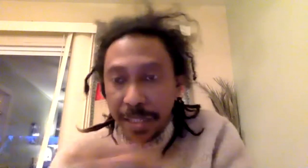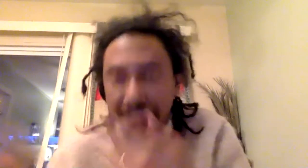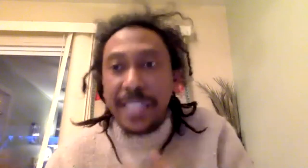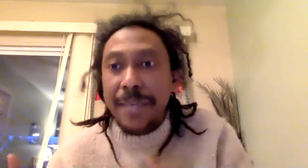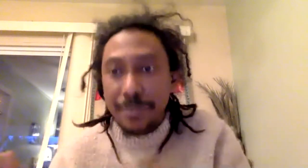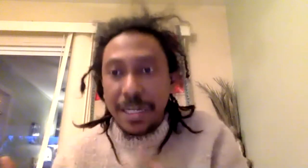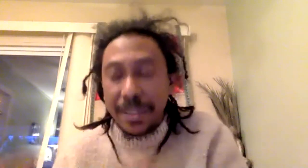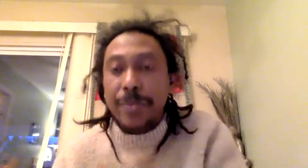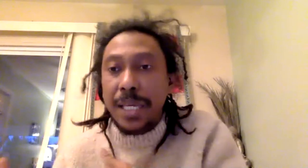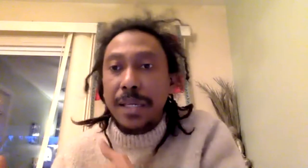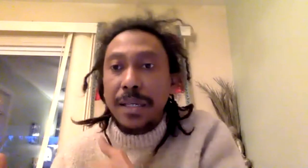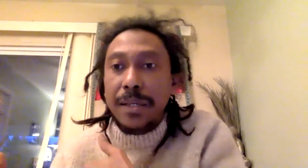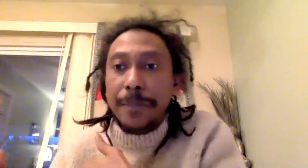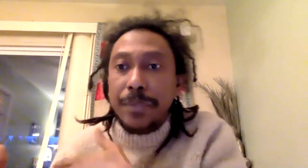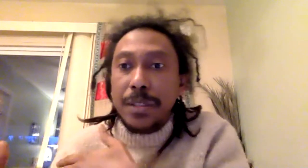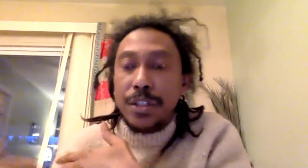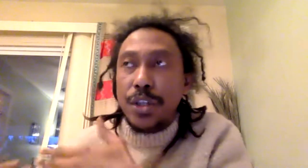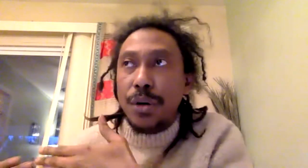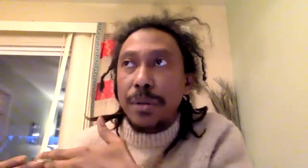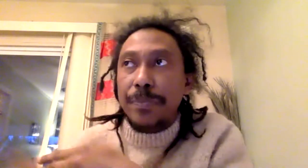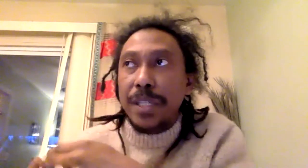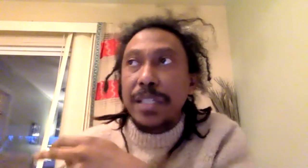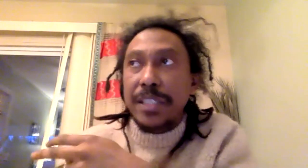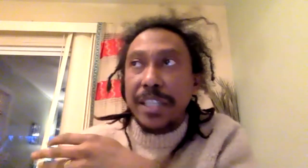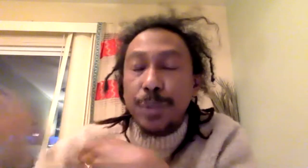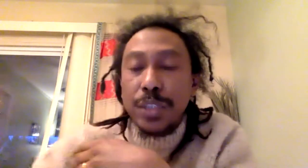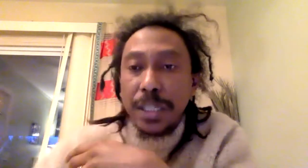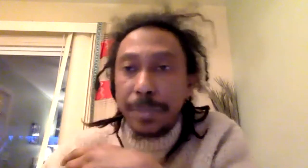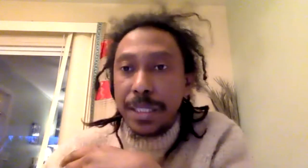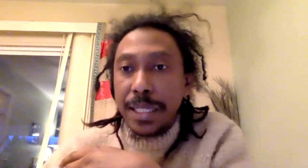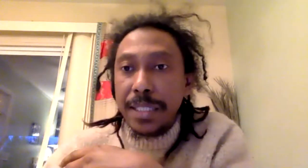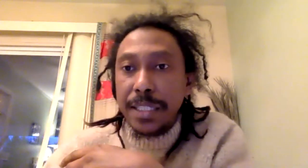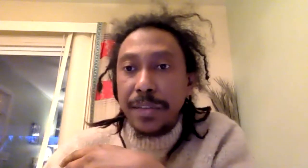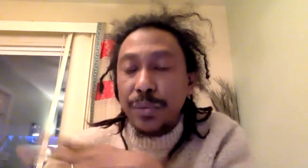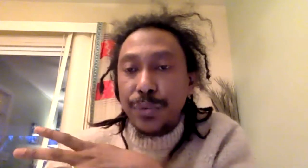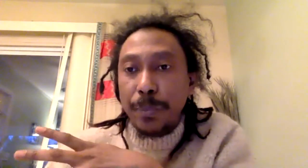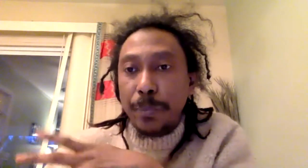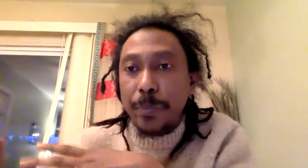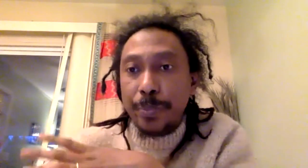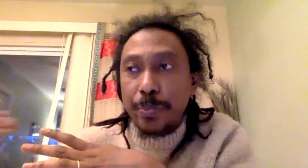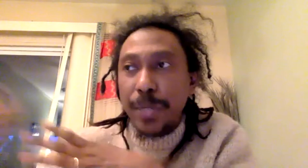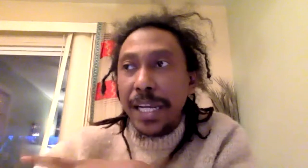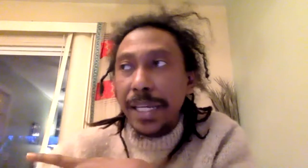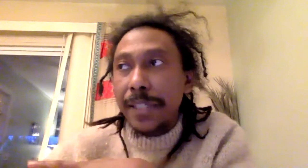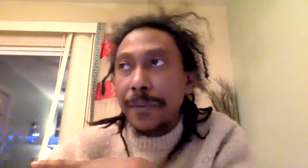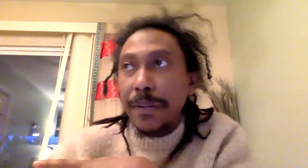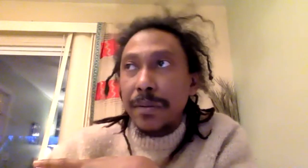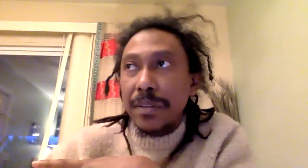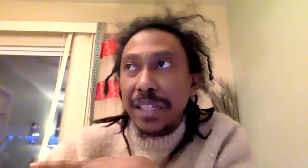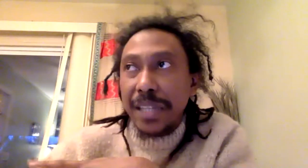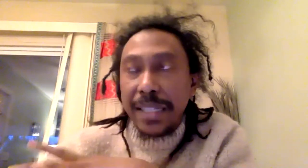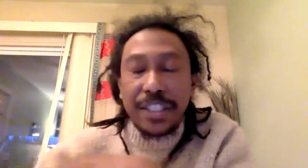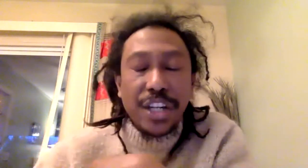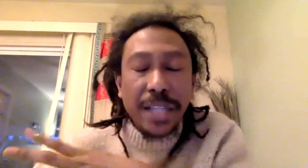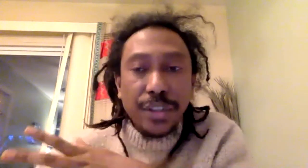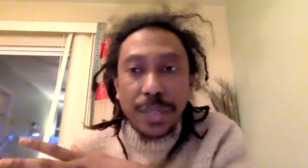the same like me. So in the music business, if you playing